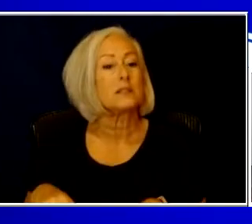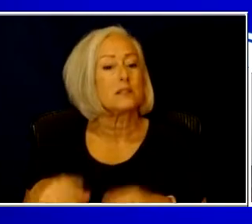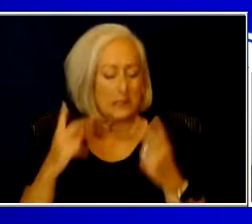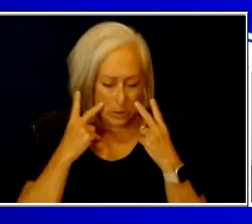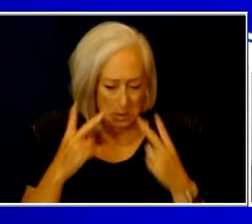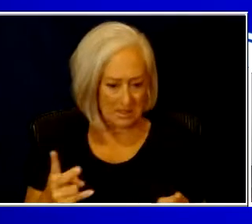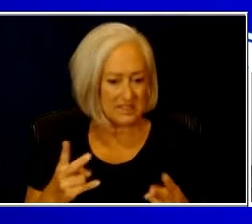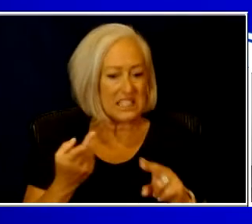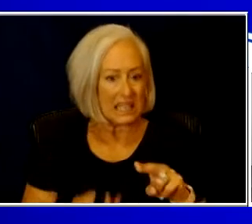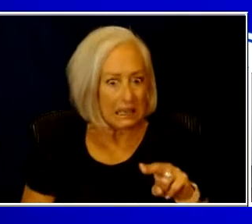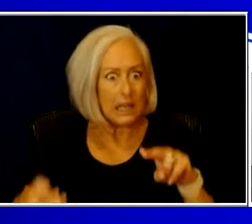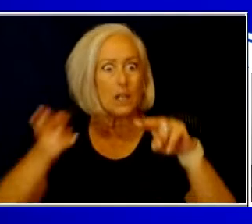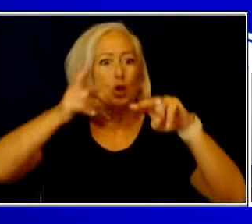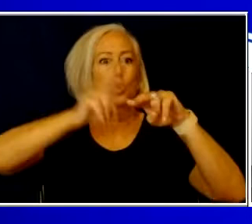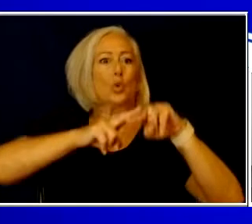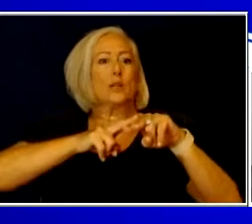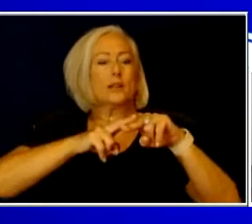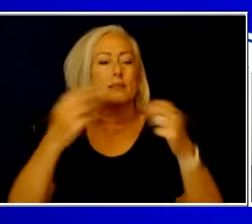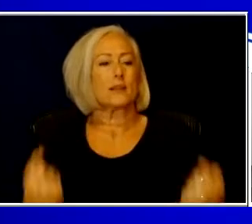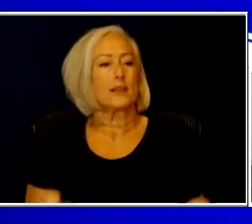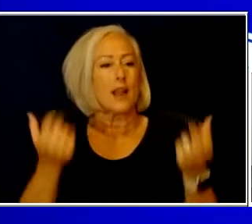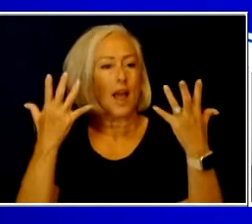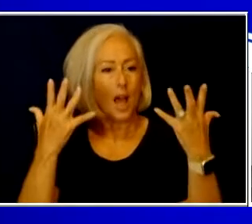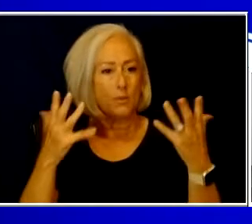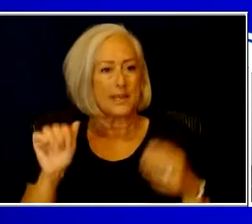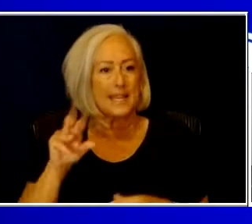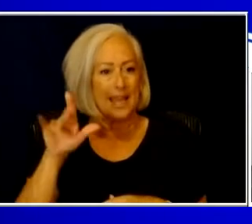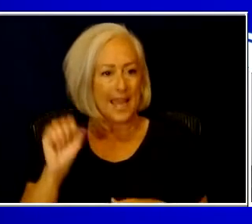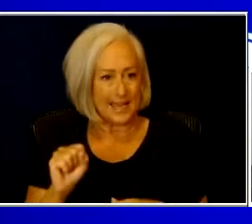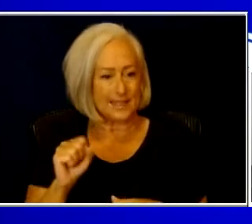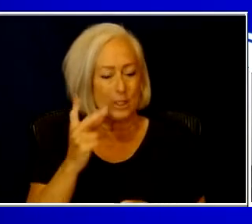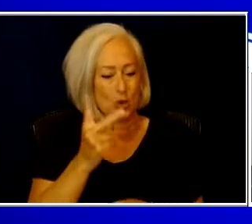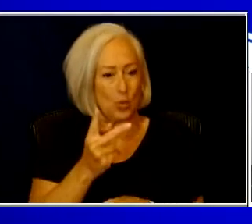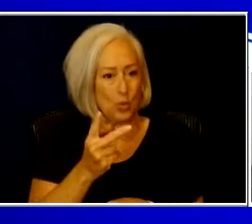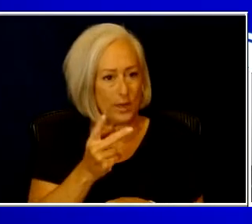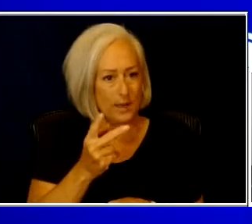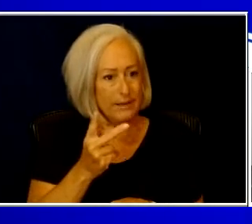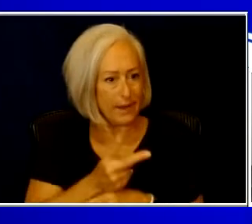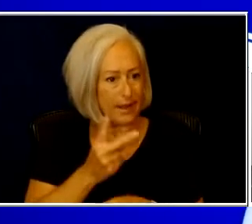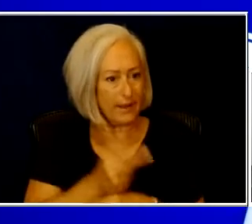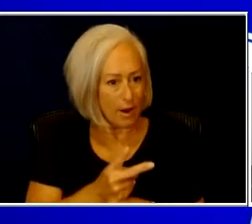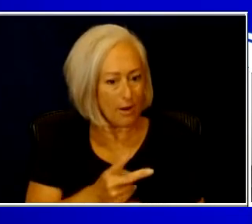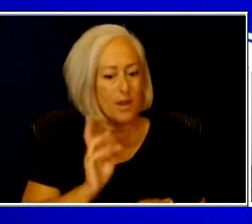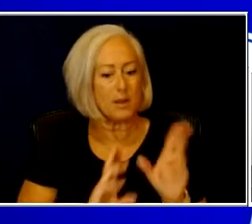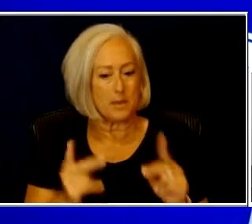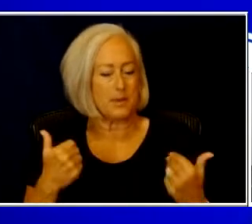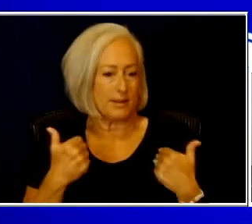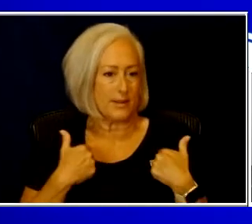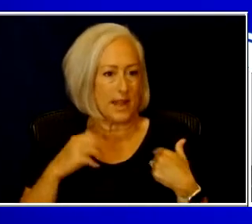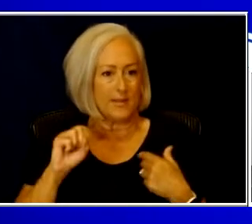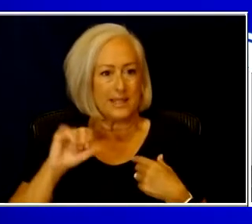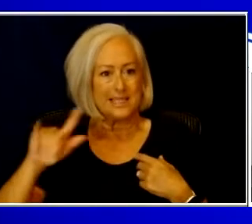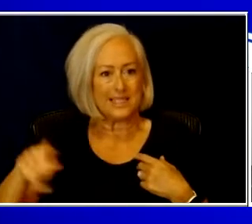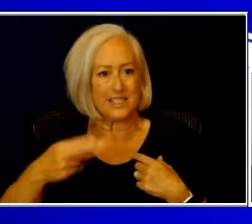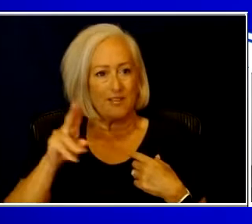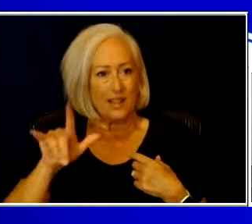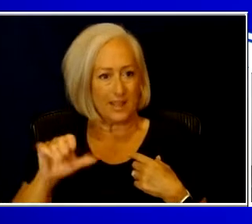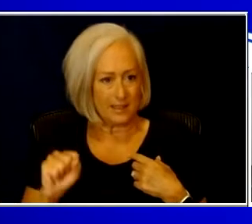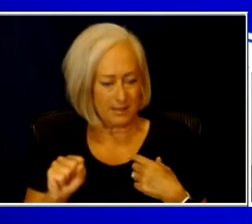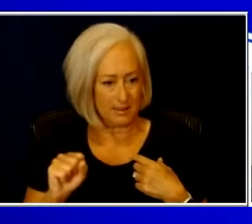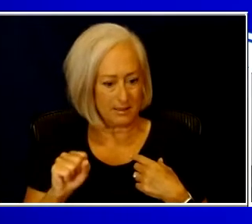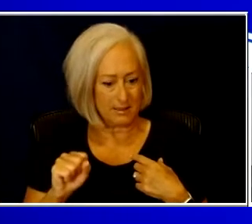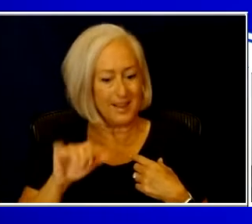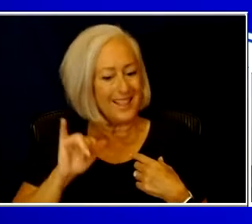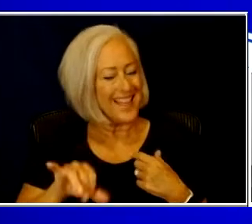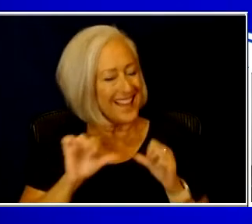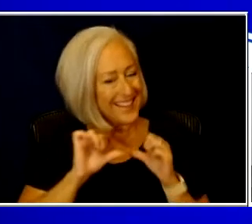significant rise in the amount of cases that we're treating of syphilis in general. But we know those things are continuing to rise, and I